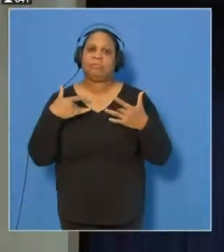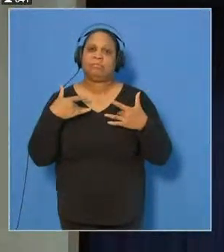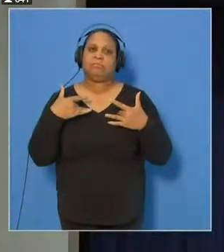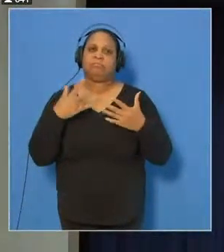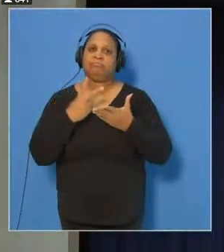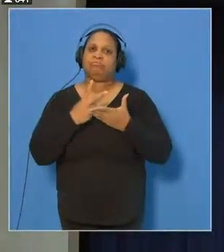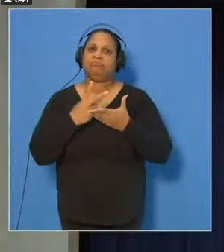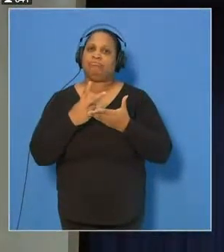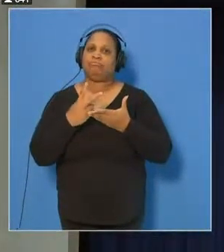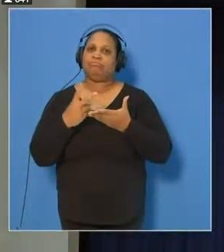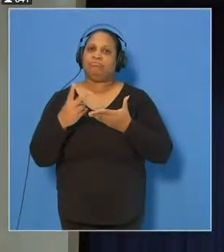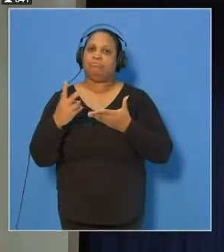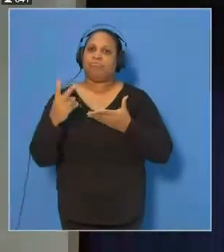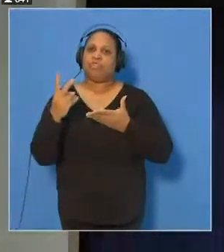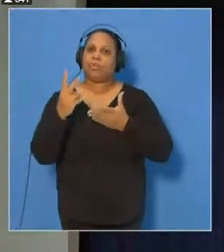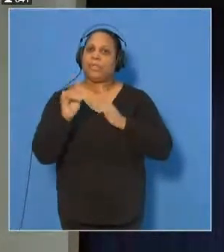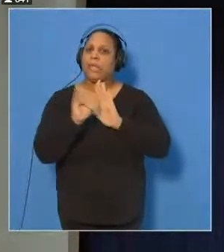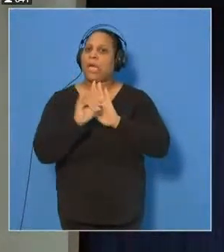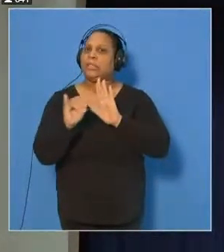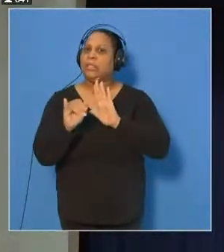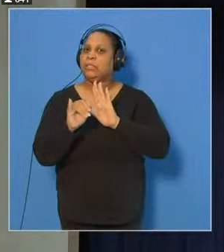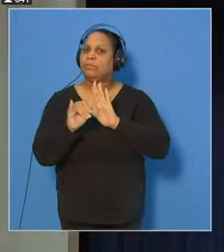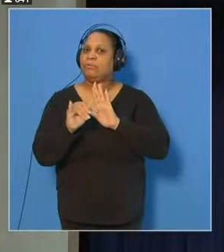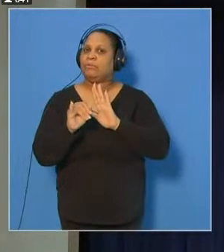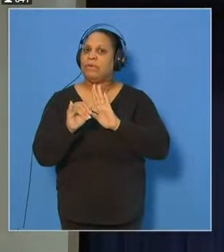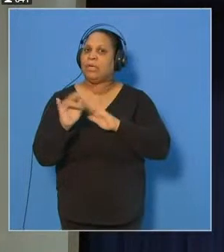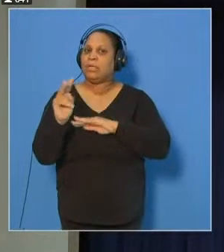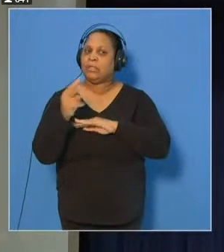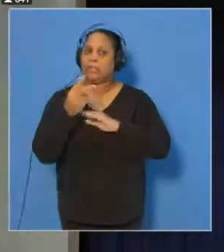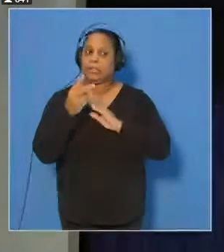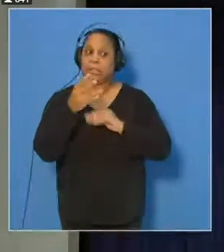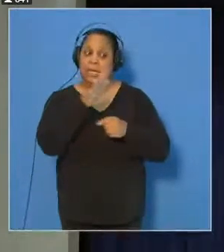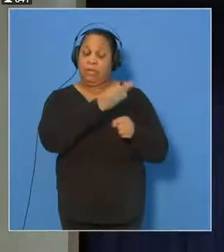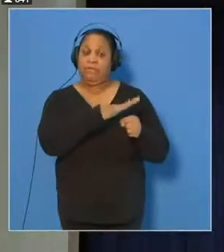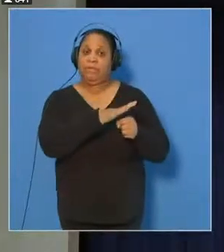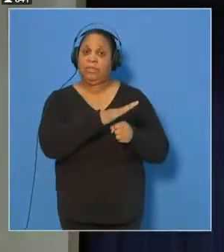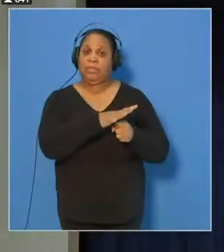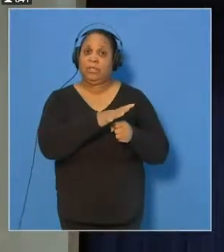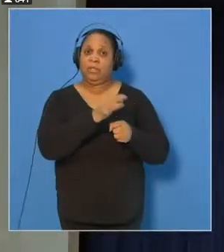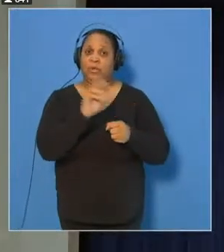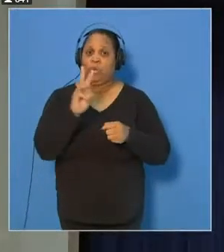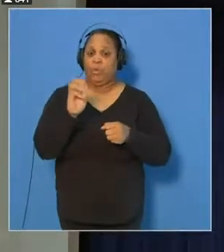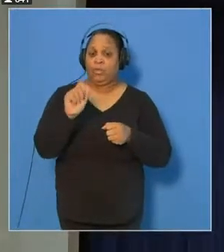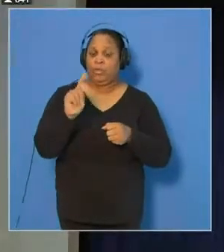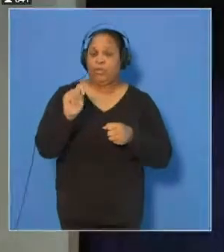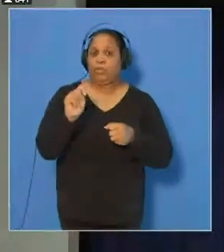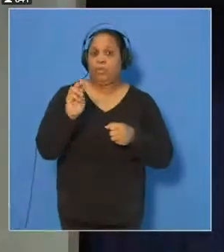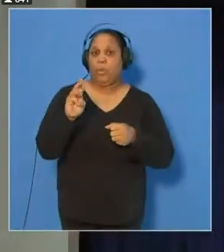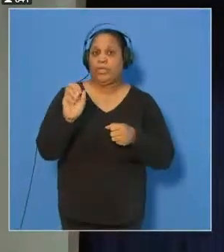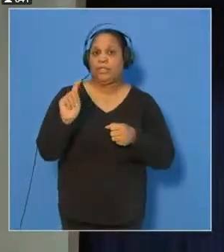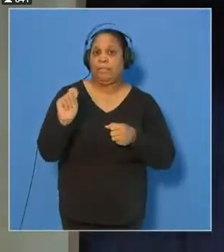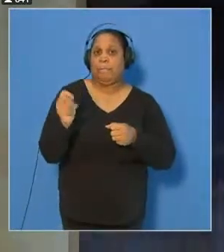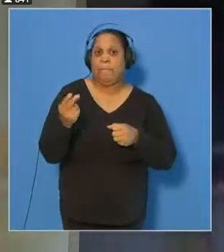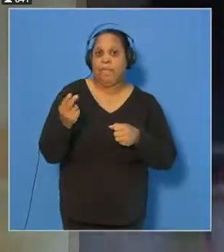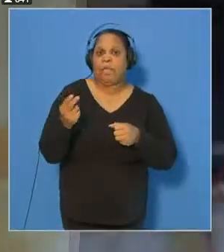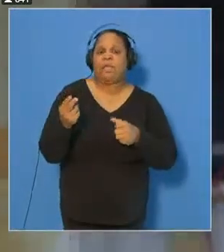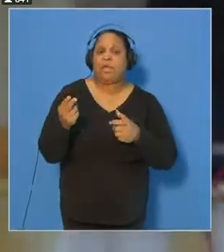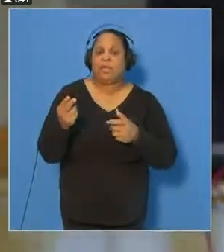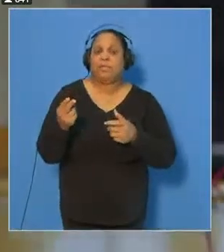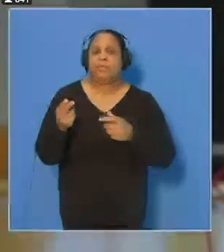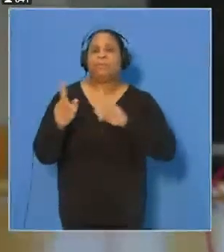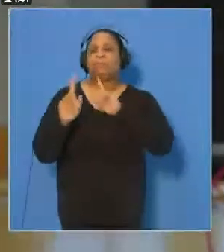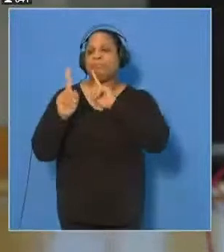2 weeks, over 2 weeks to identify that second facility, which was Westmeath? As I